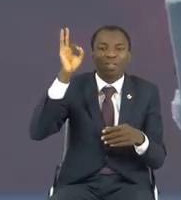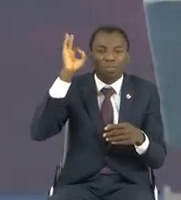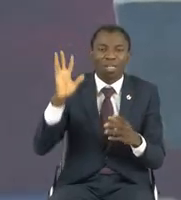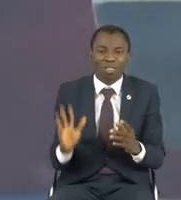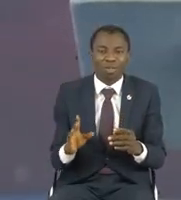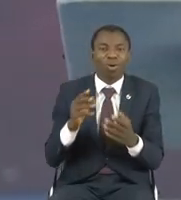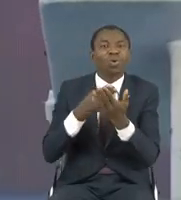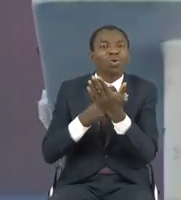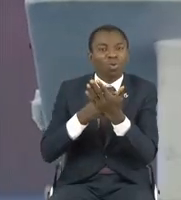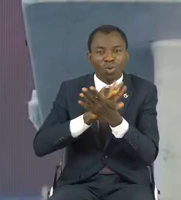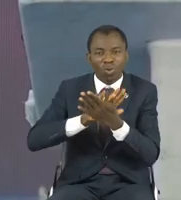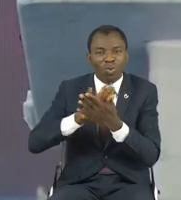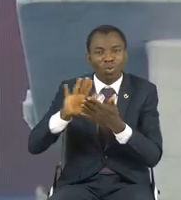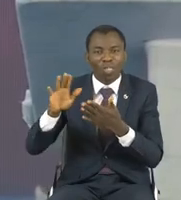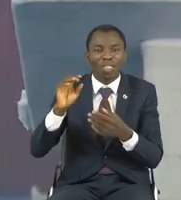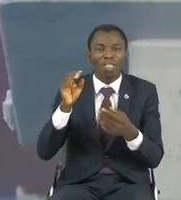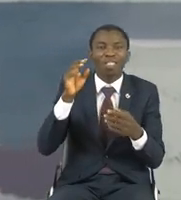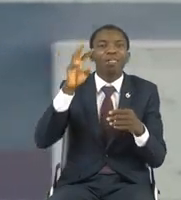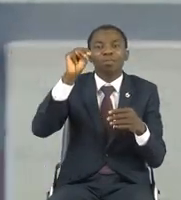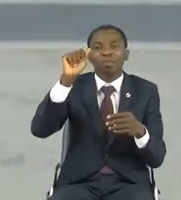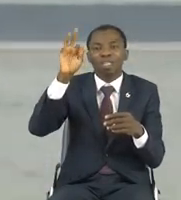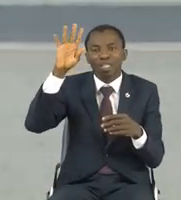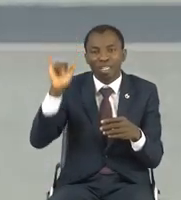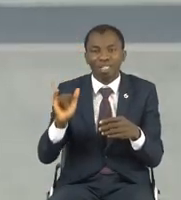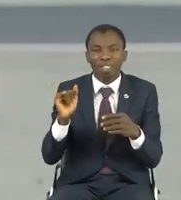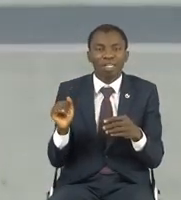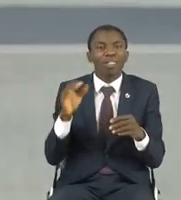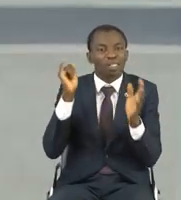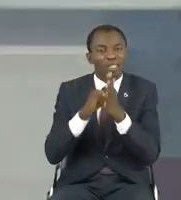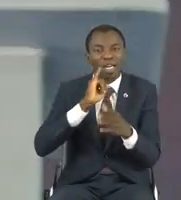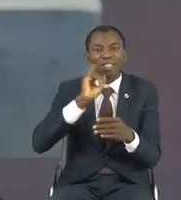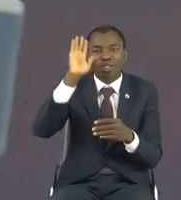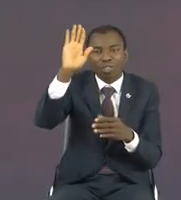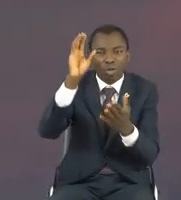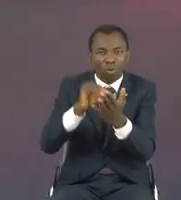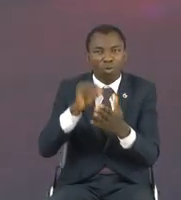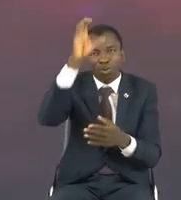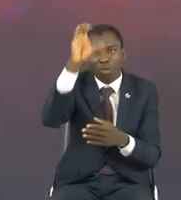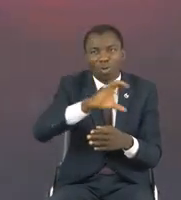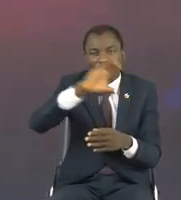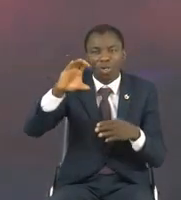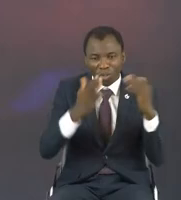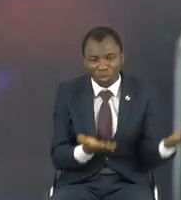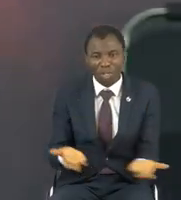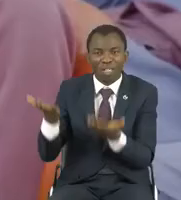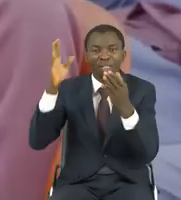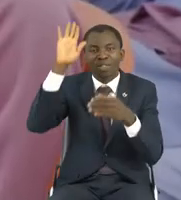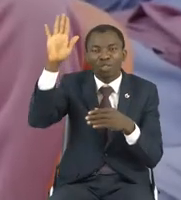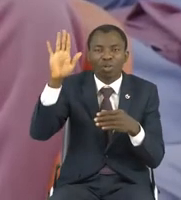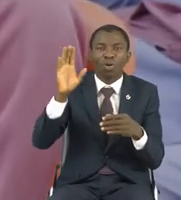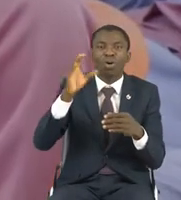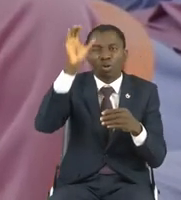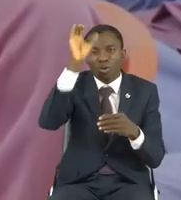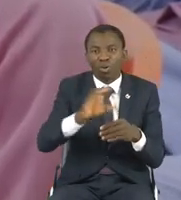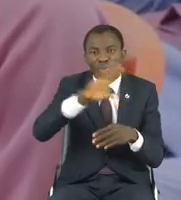they despise you. That's the cross. You bear your cross with a smile. Give me a good amen. Amen.